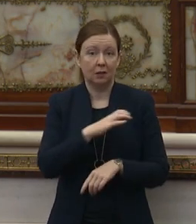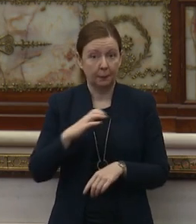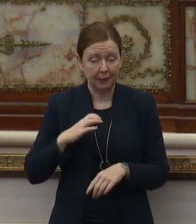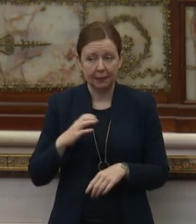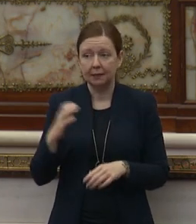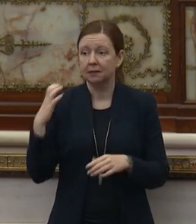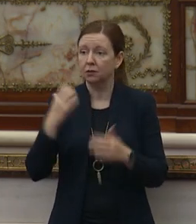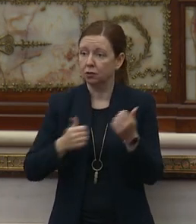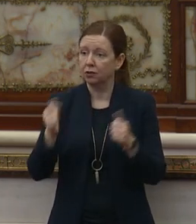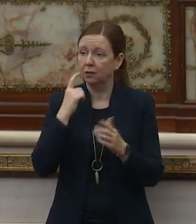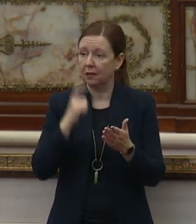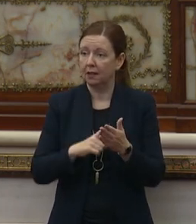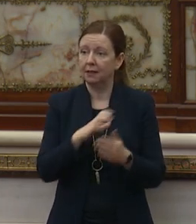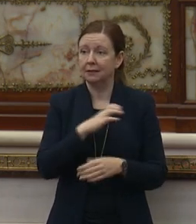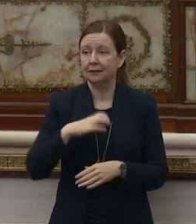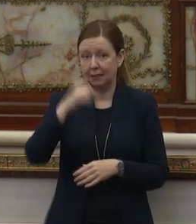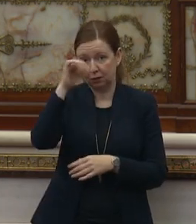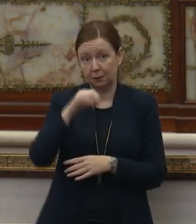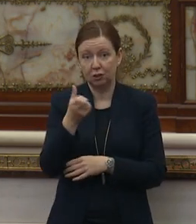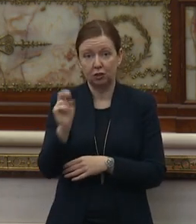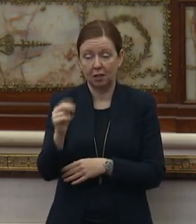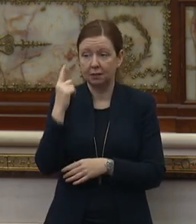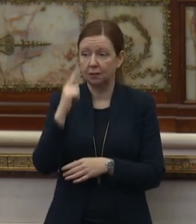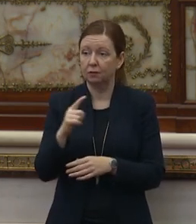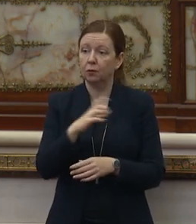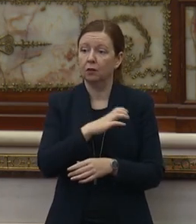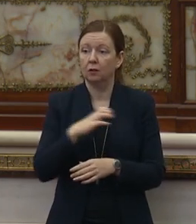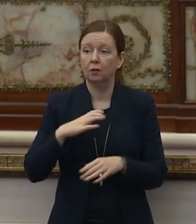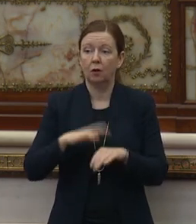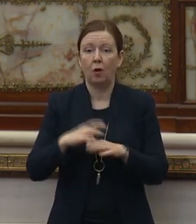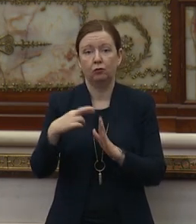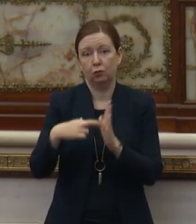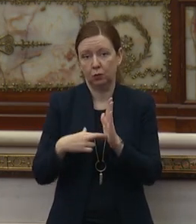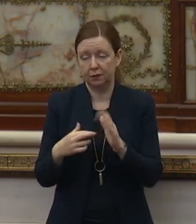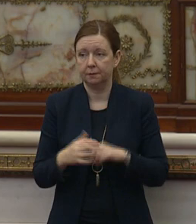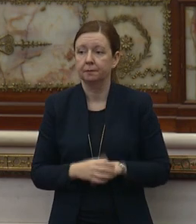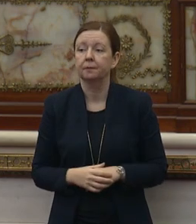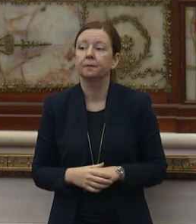and the chair recognizes Councilman Johnson for a report from the Committee on the Rules.